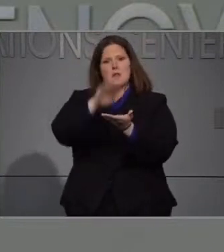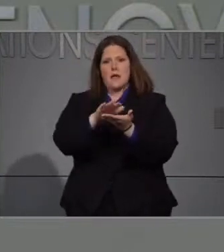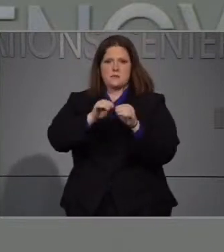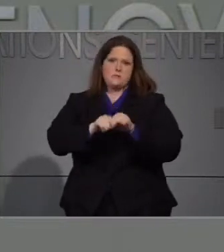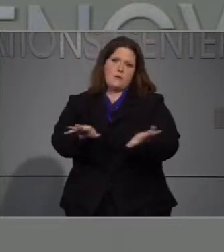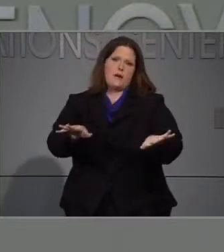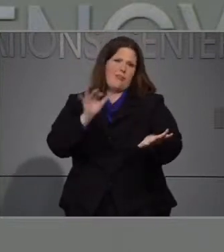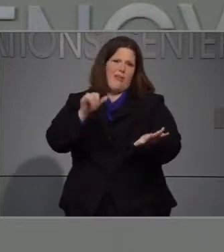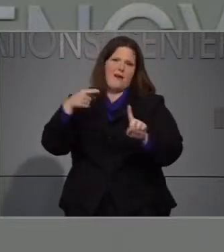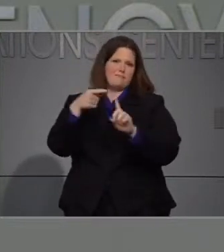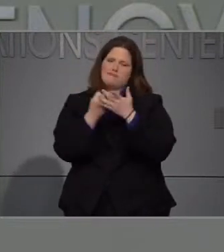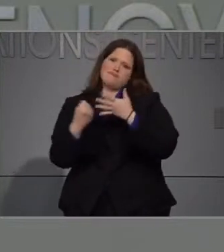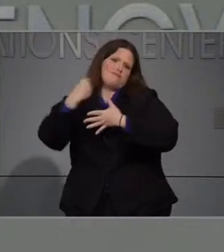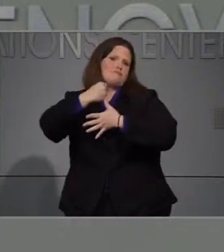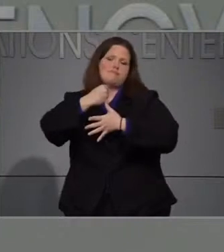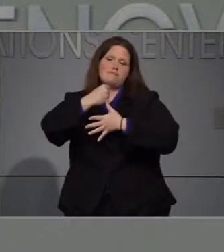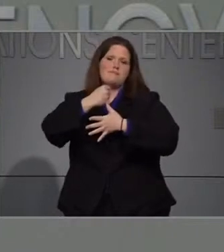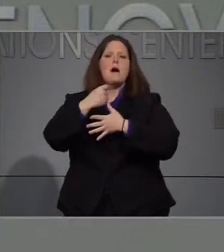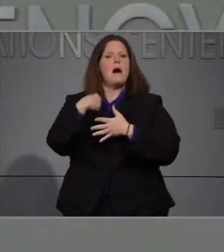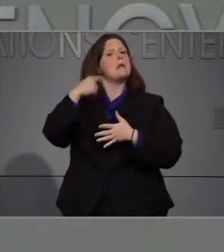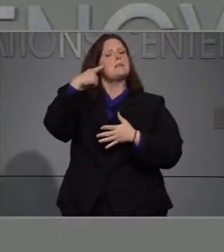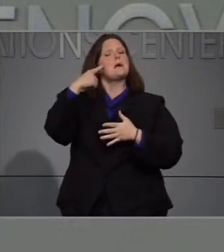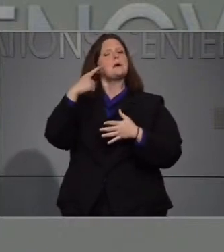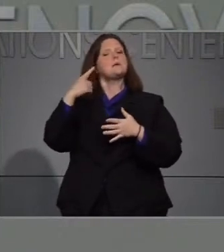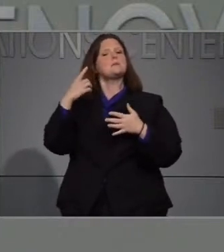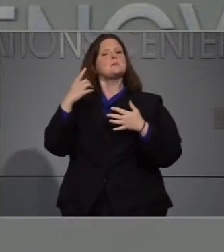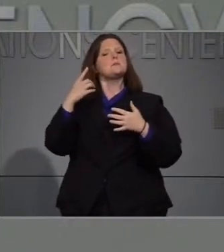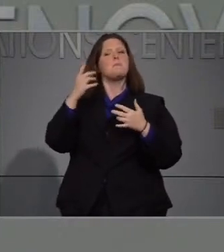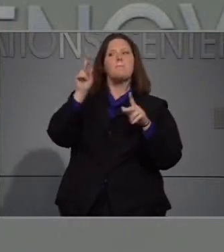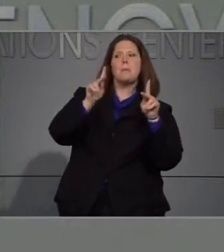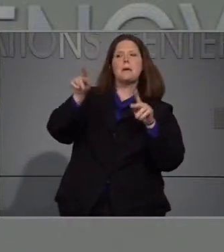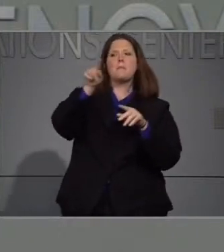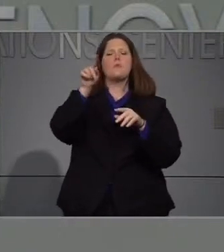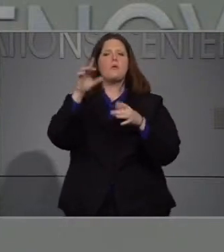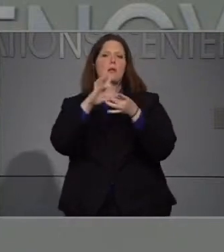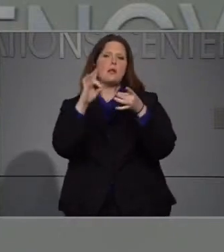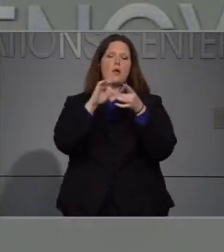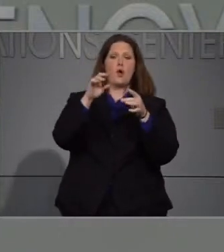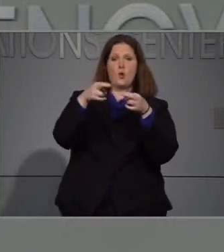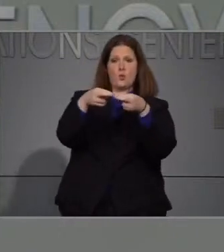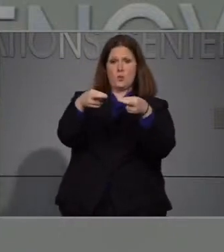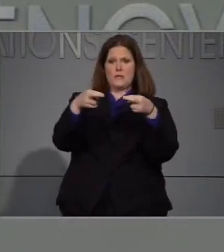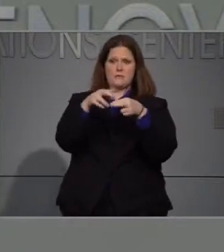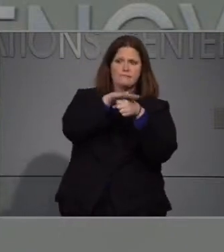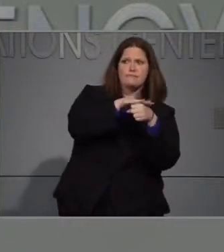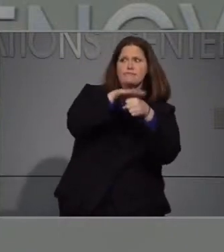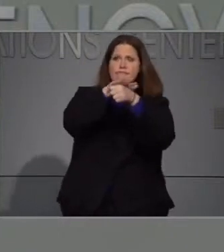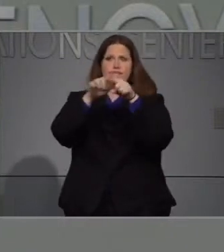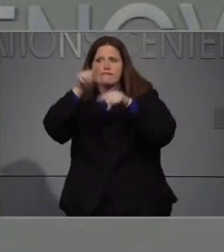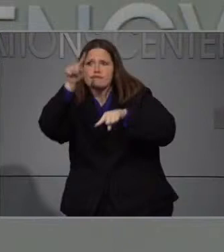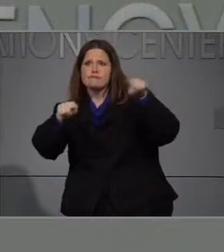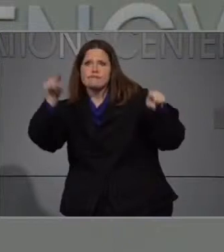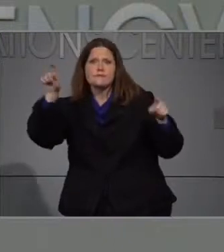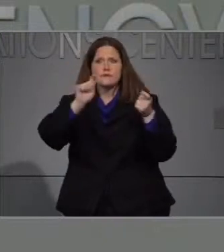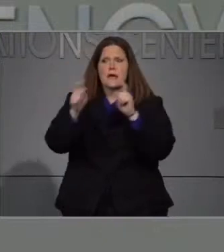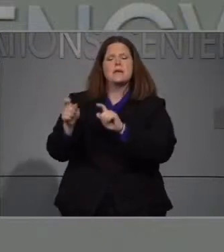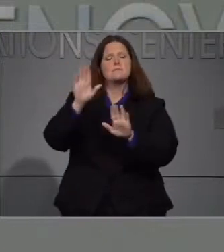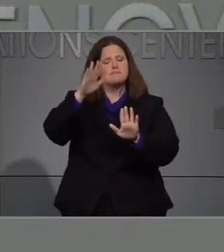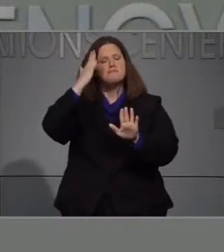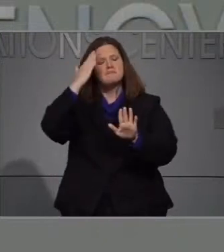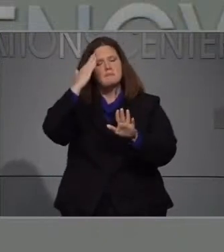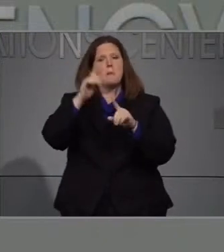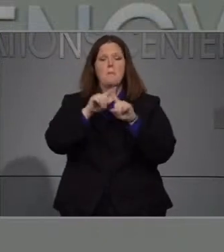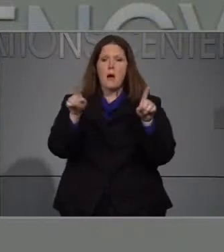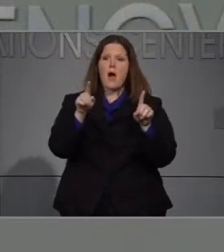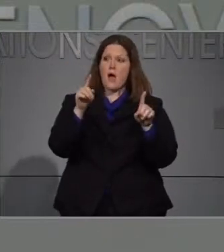do think that we continue to have thoughts about regional changes as we move forward here. But